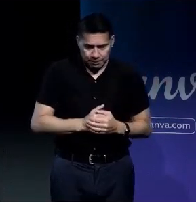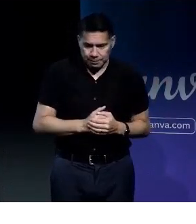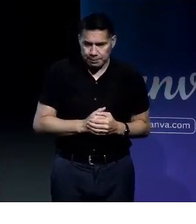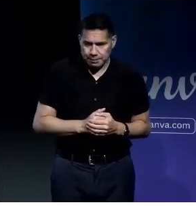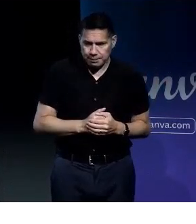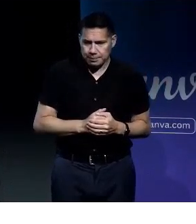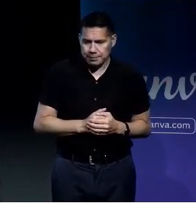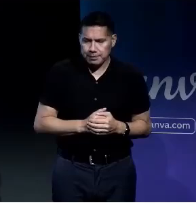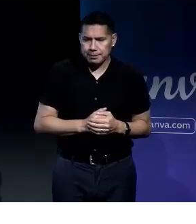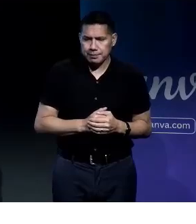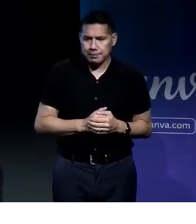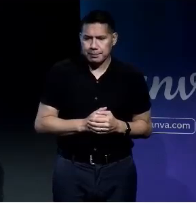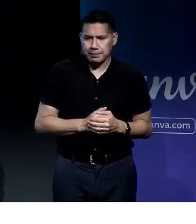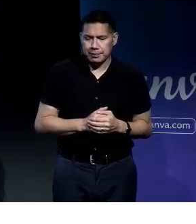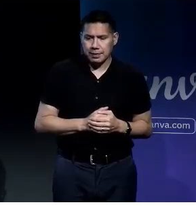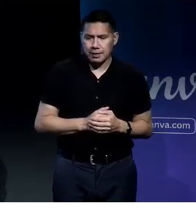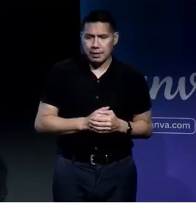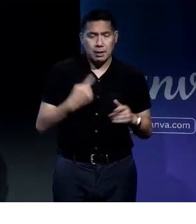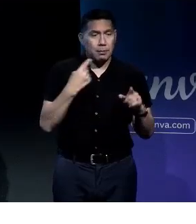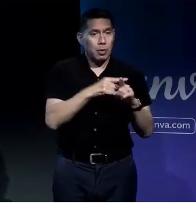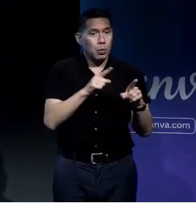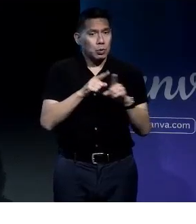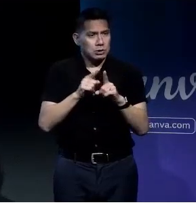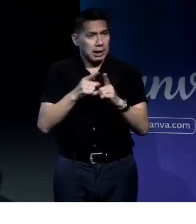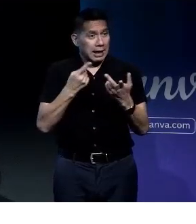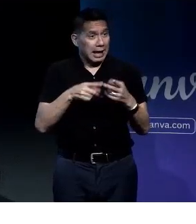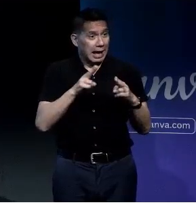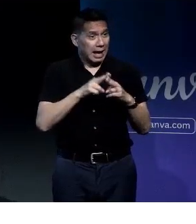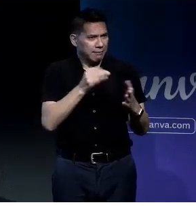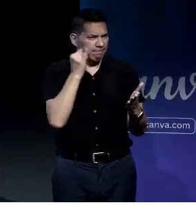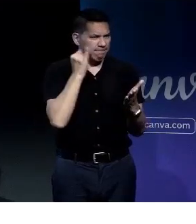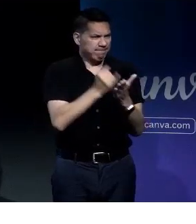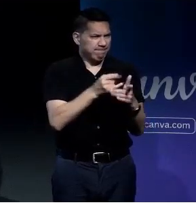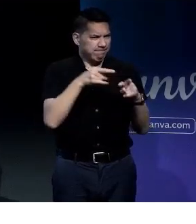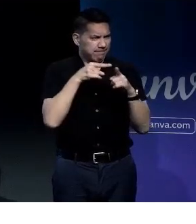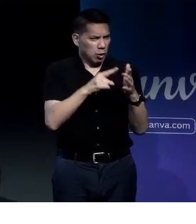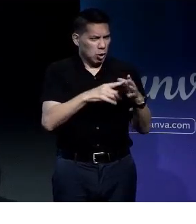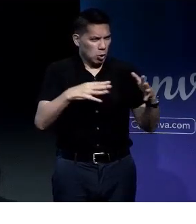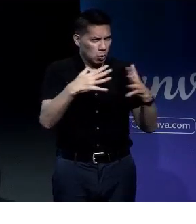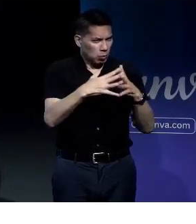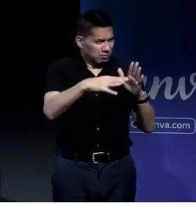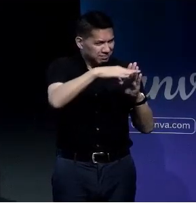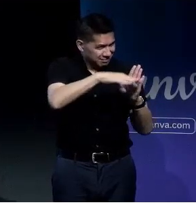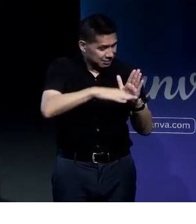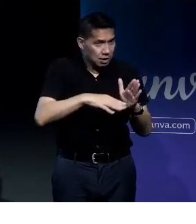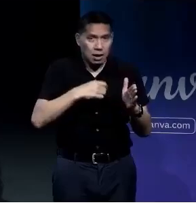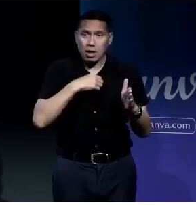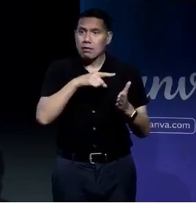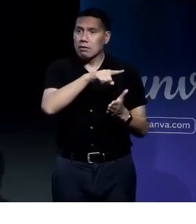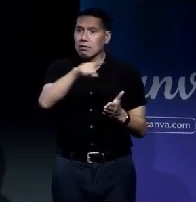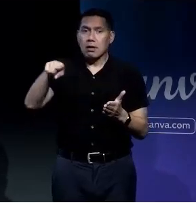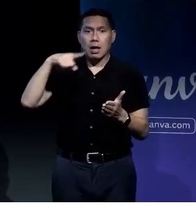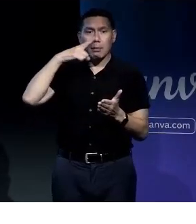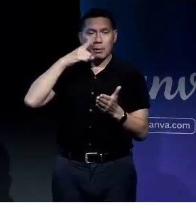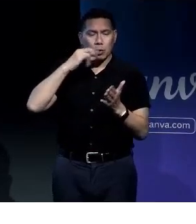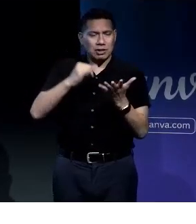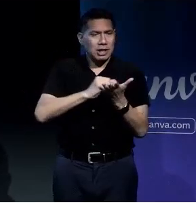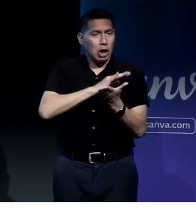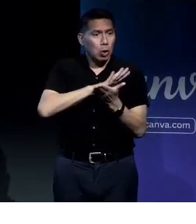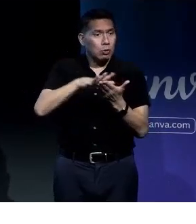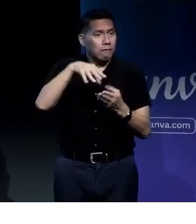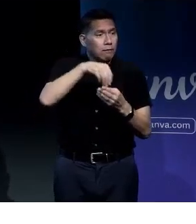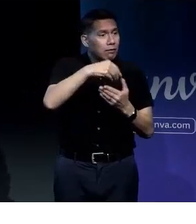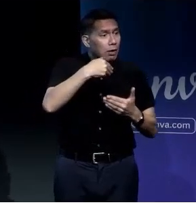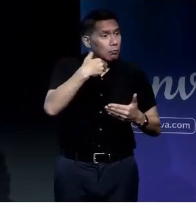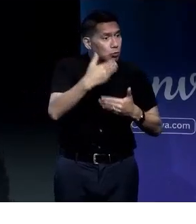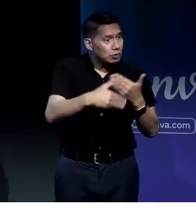And expect and plan for non-conformance, involve relevant stakeholders in that process, and then have a